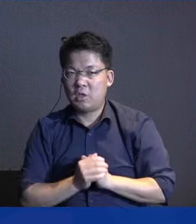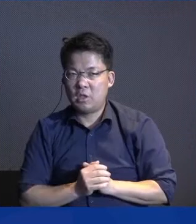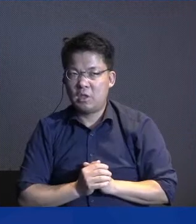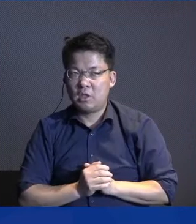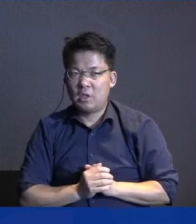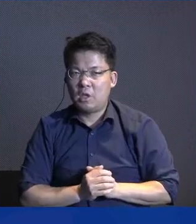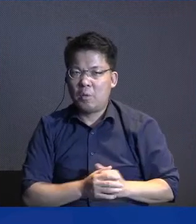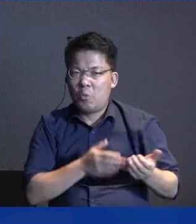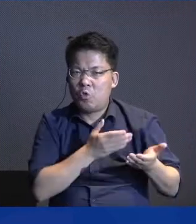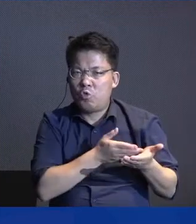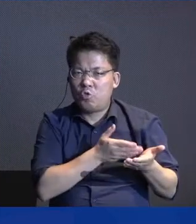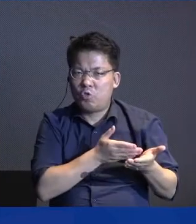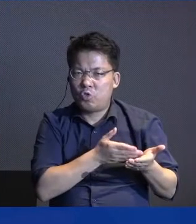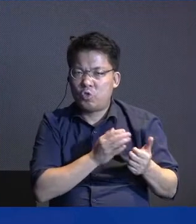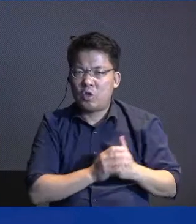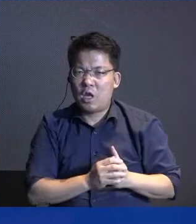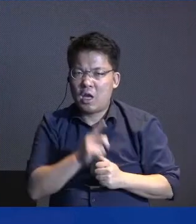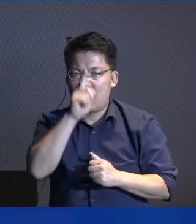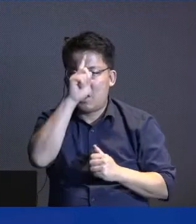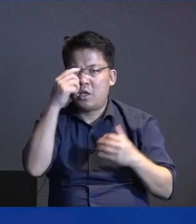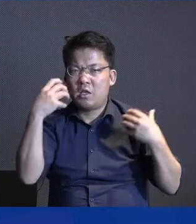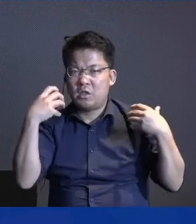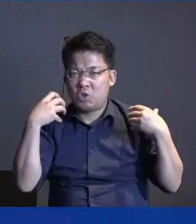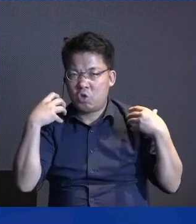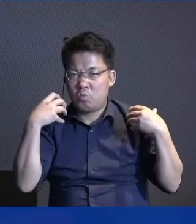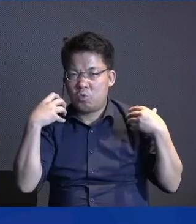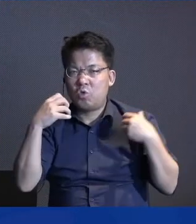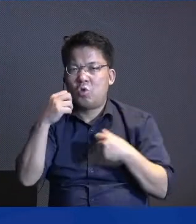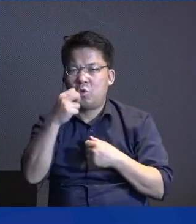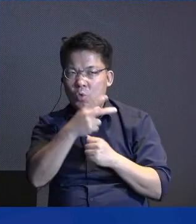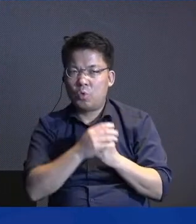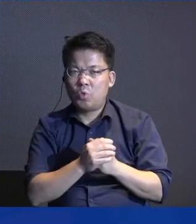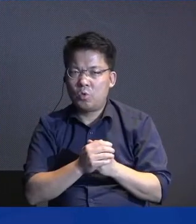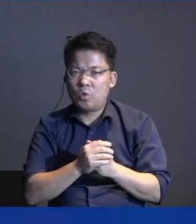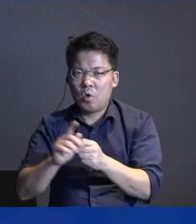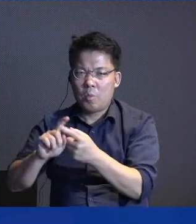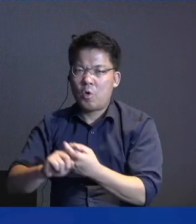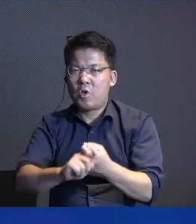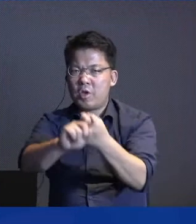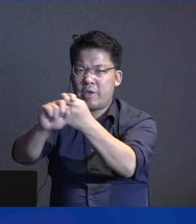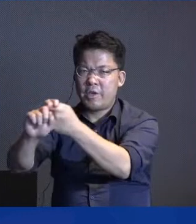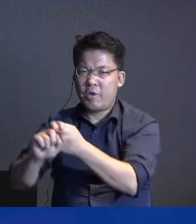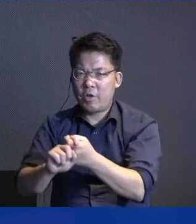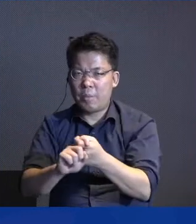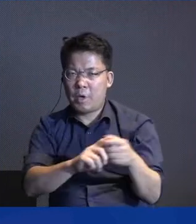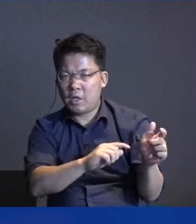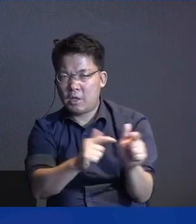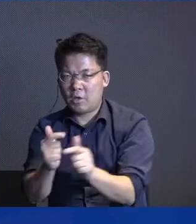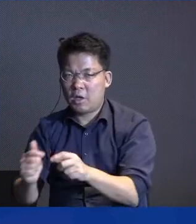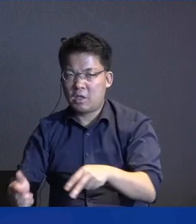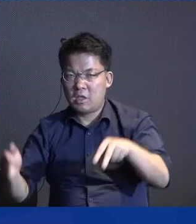national healthcare system affected their psychological well-being and mental health.